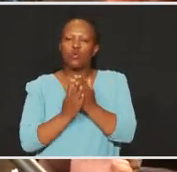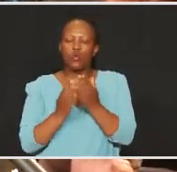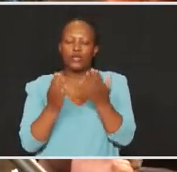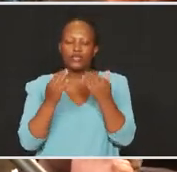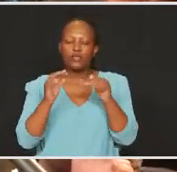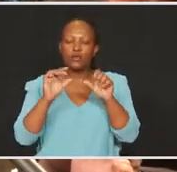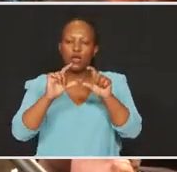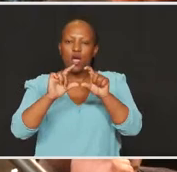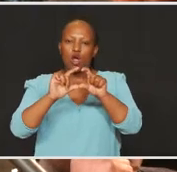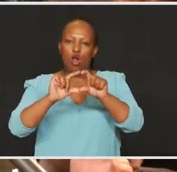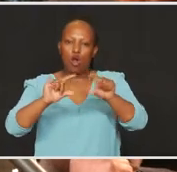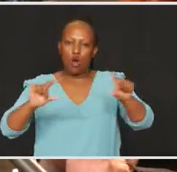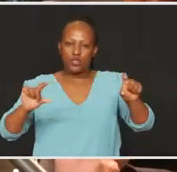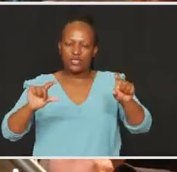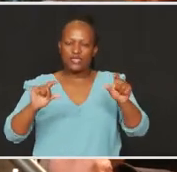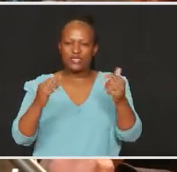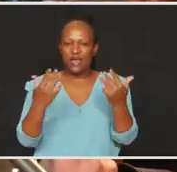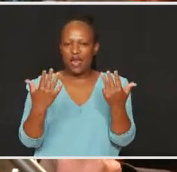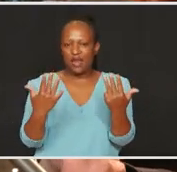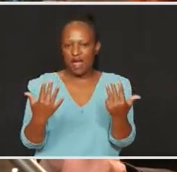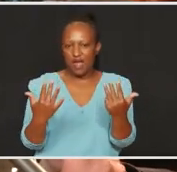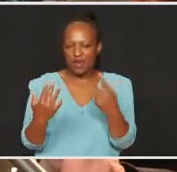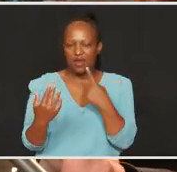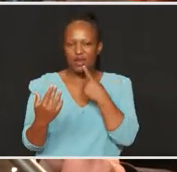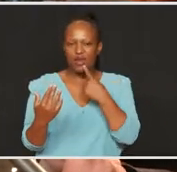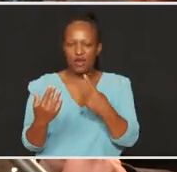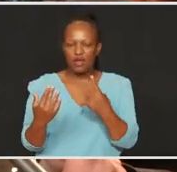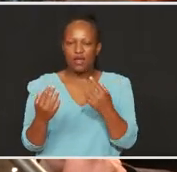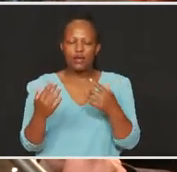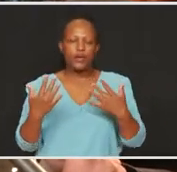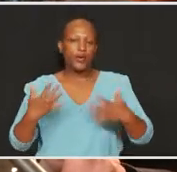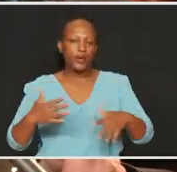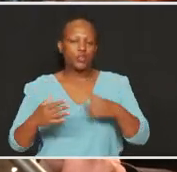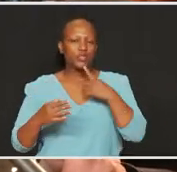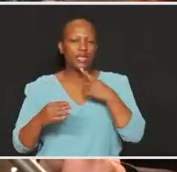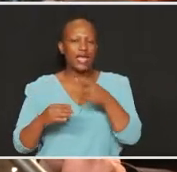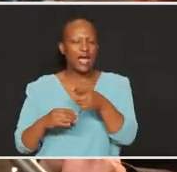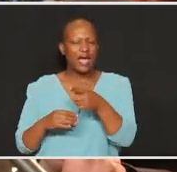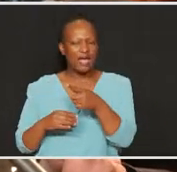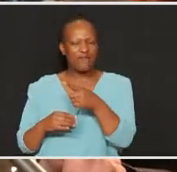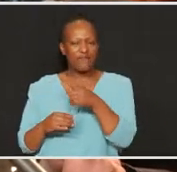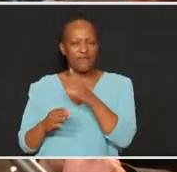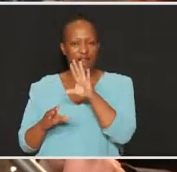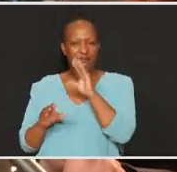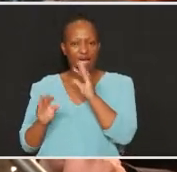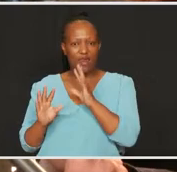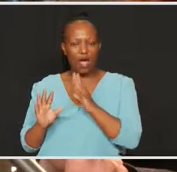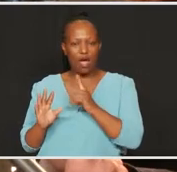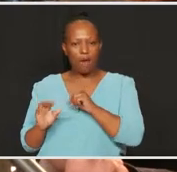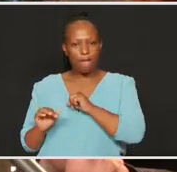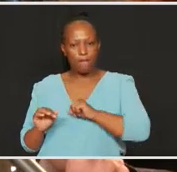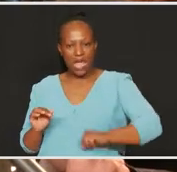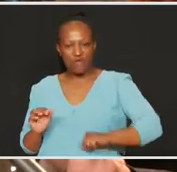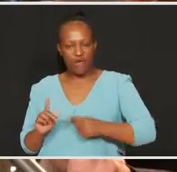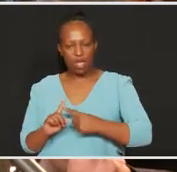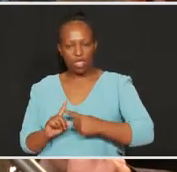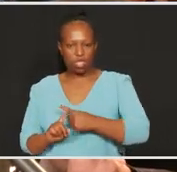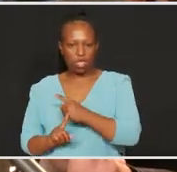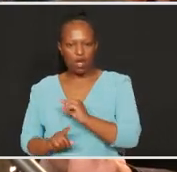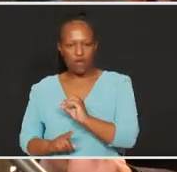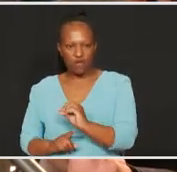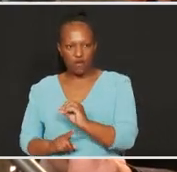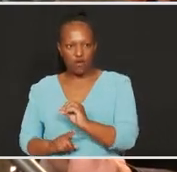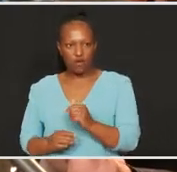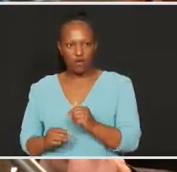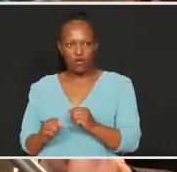which clarifies what constitutes an act of serious misconduct by Learners this bill will further address challenges